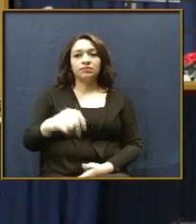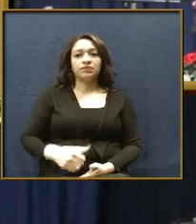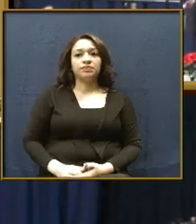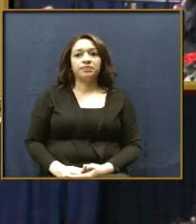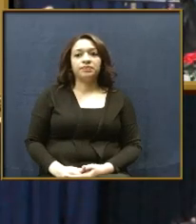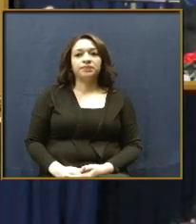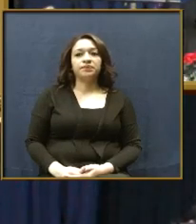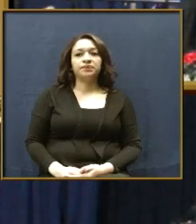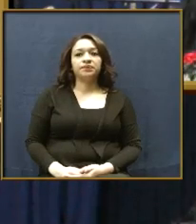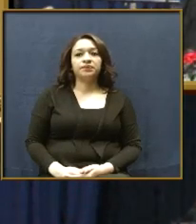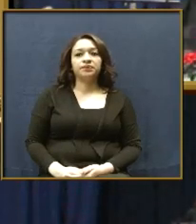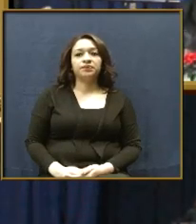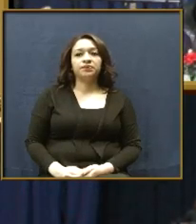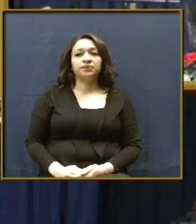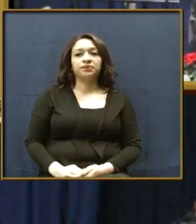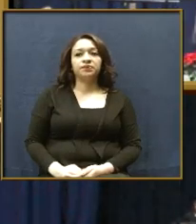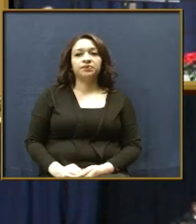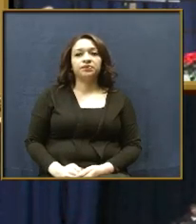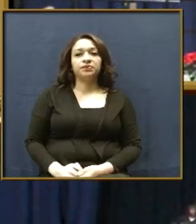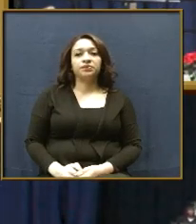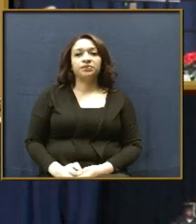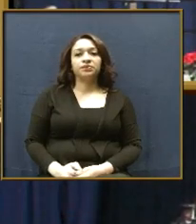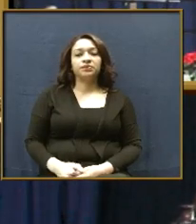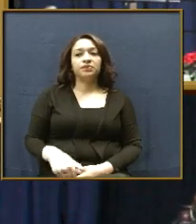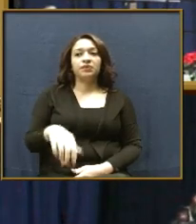Alejandro Castro.